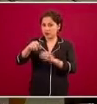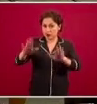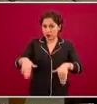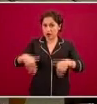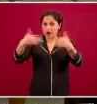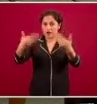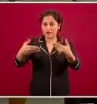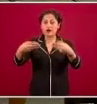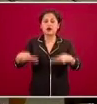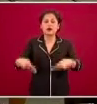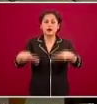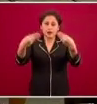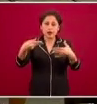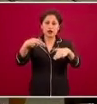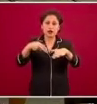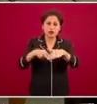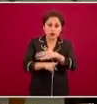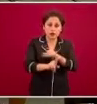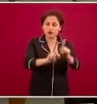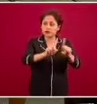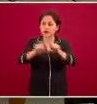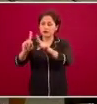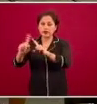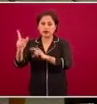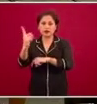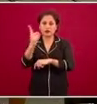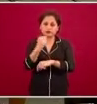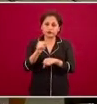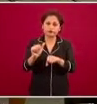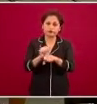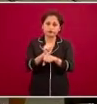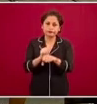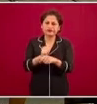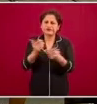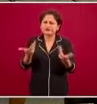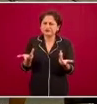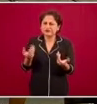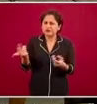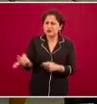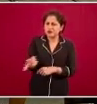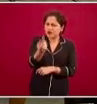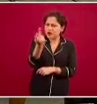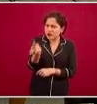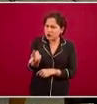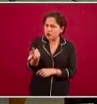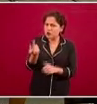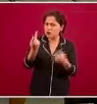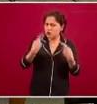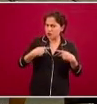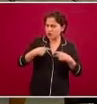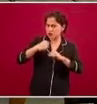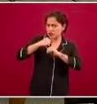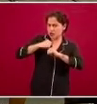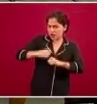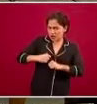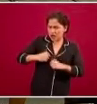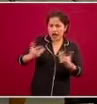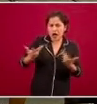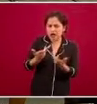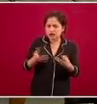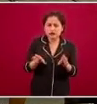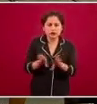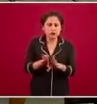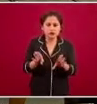function of these tunnels or the role of these tunnels in helping dealing with the pandemic? If they are not